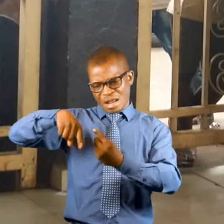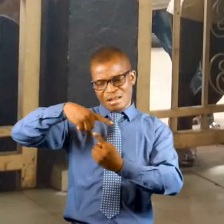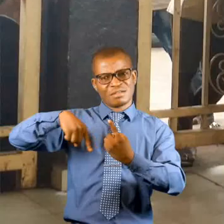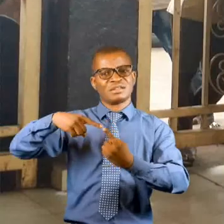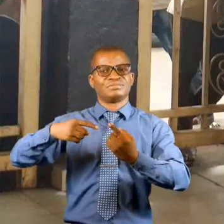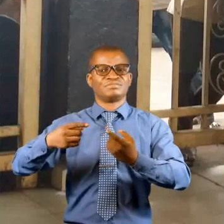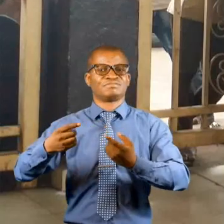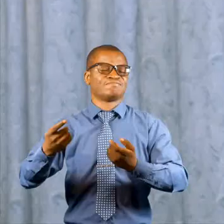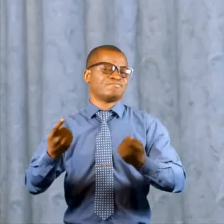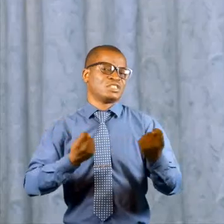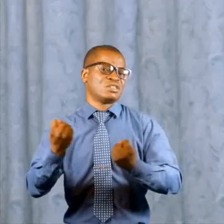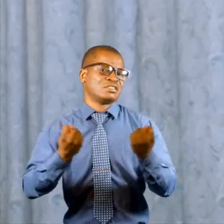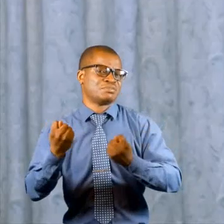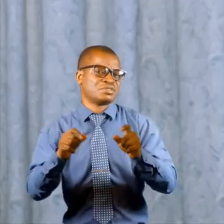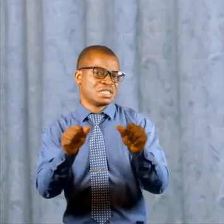transport sector,